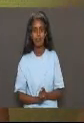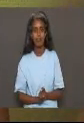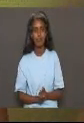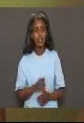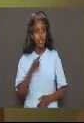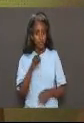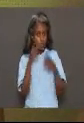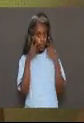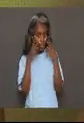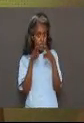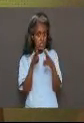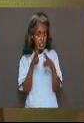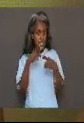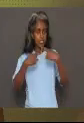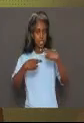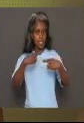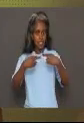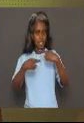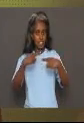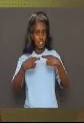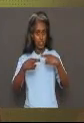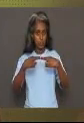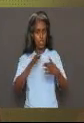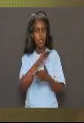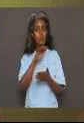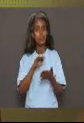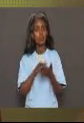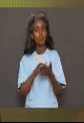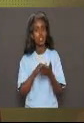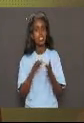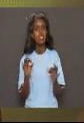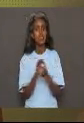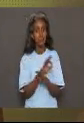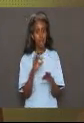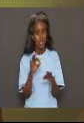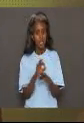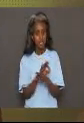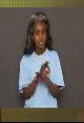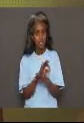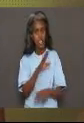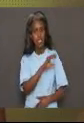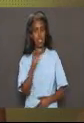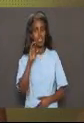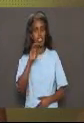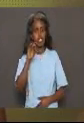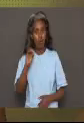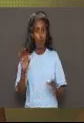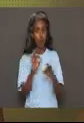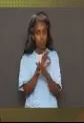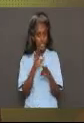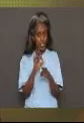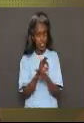You can see that the relationship between the functions and the